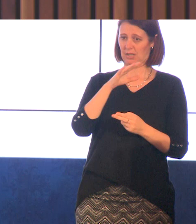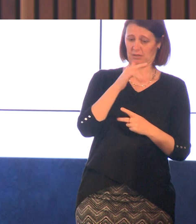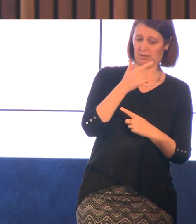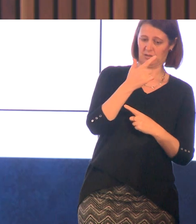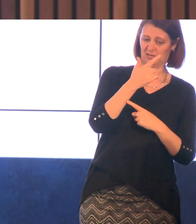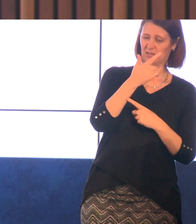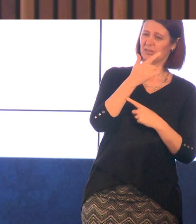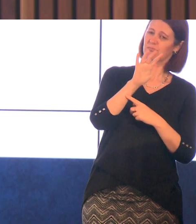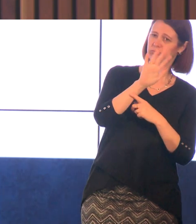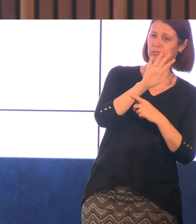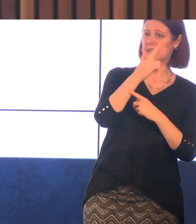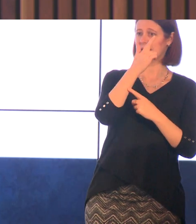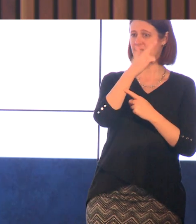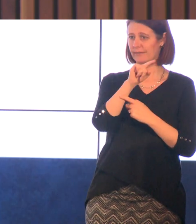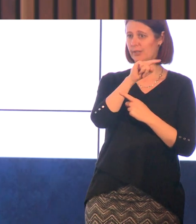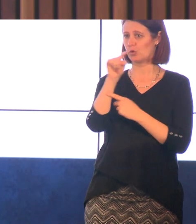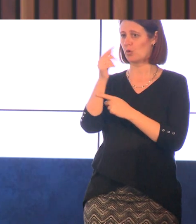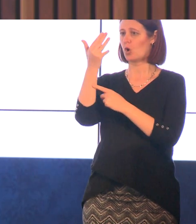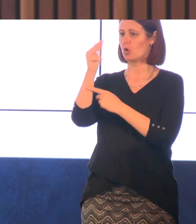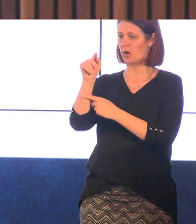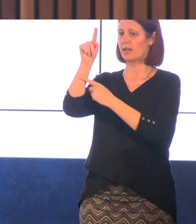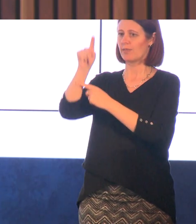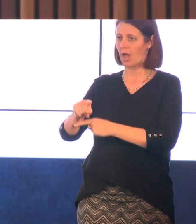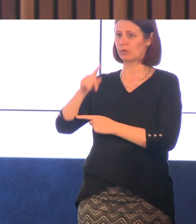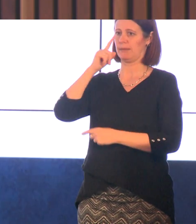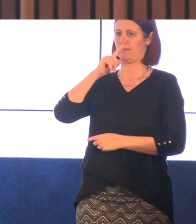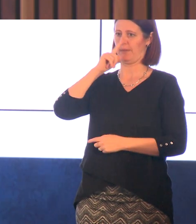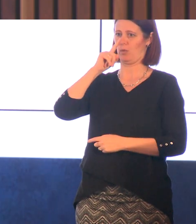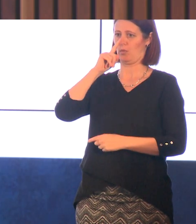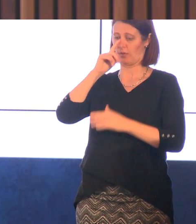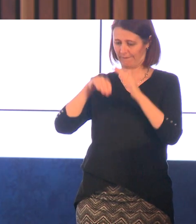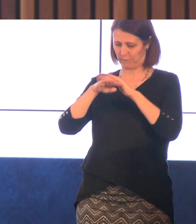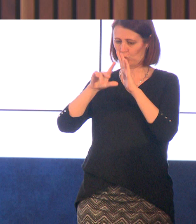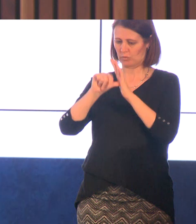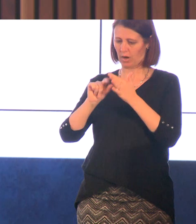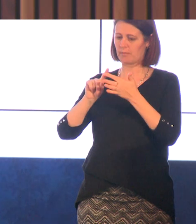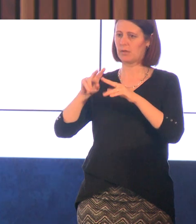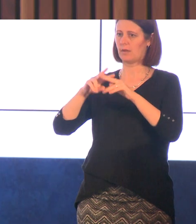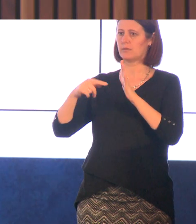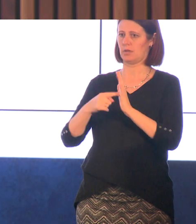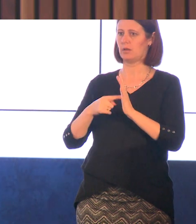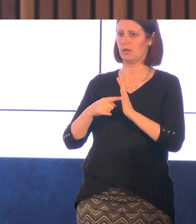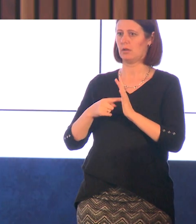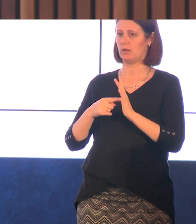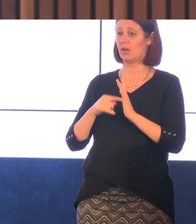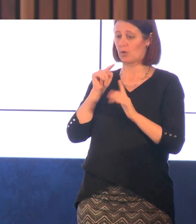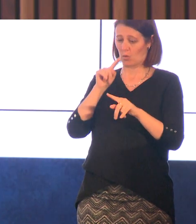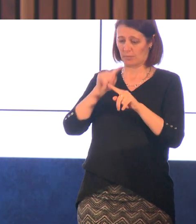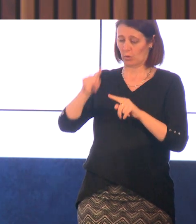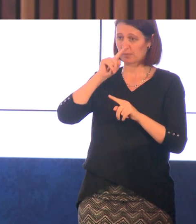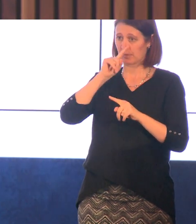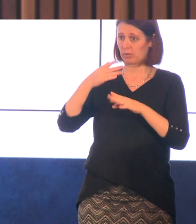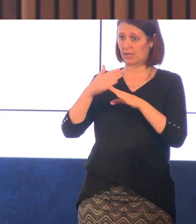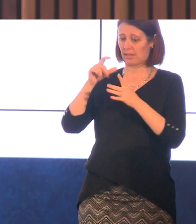70 and 90,000 people on a full-time equivalent basis. With most people in the